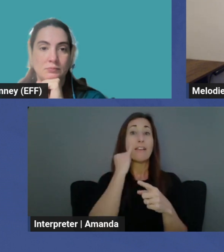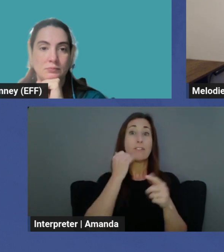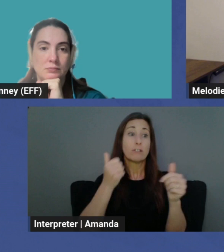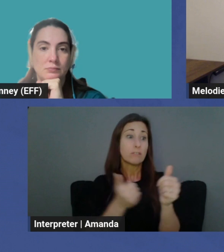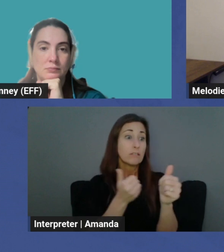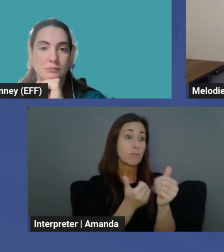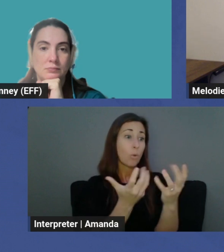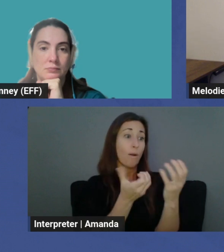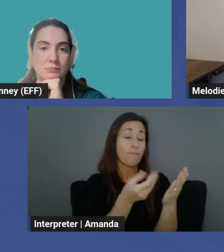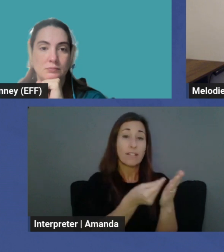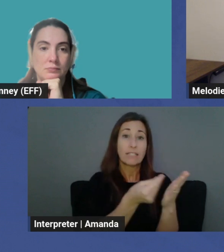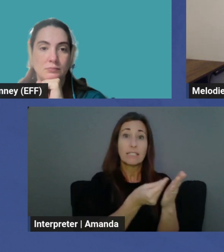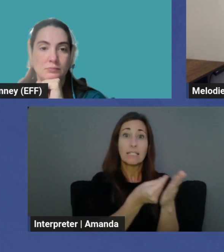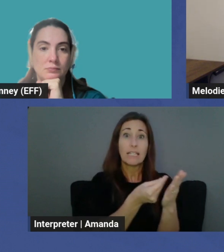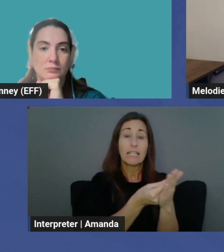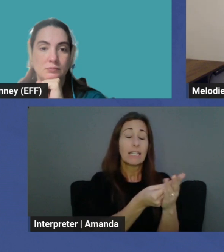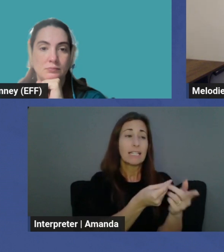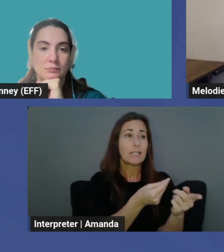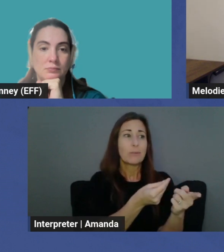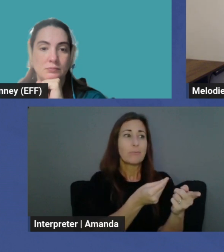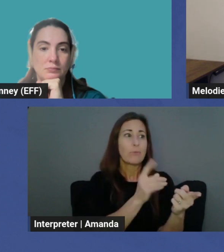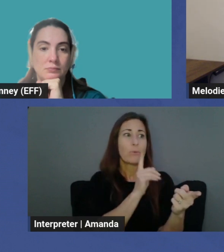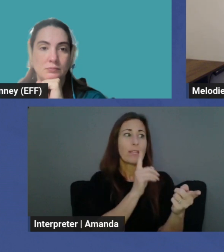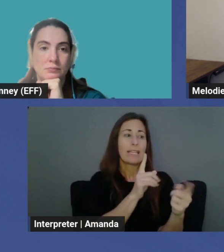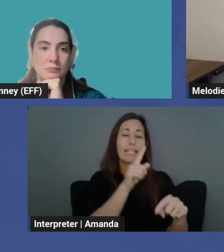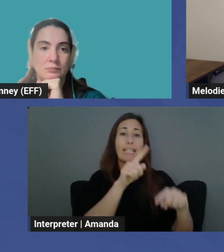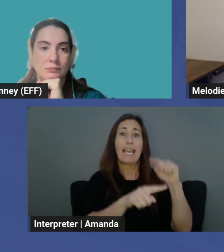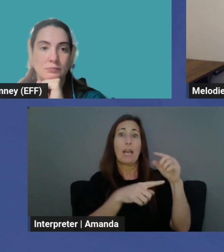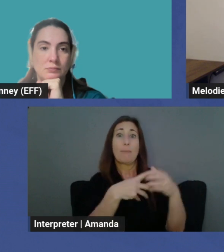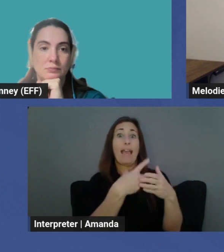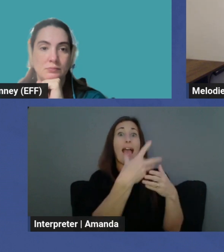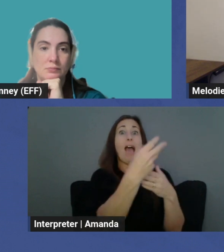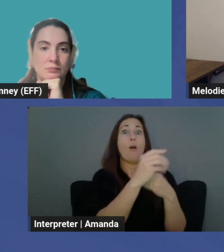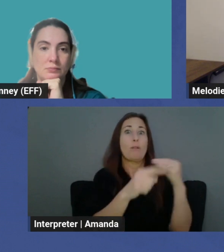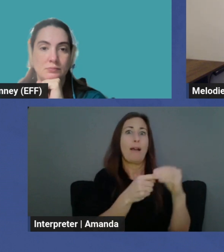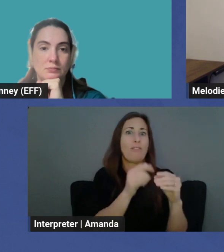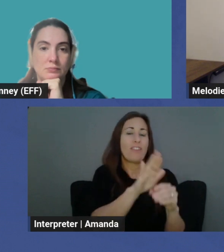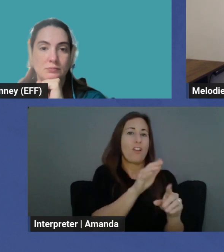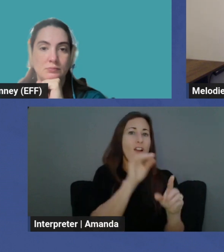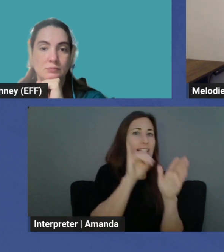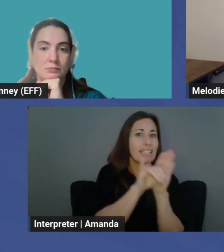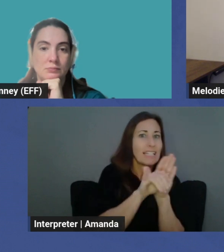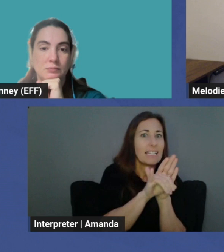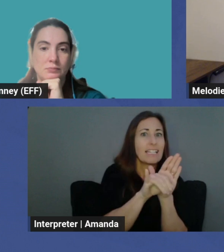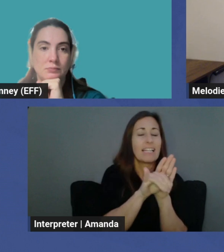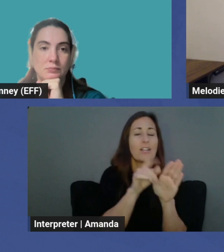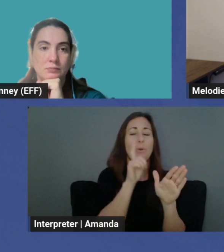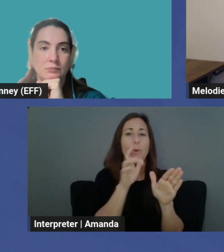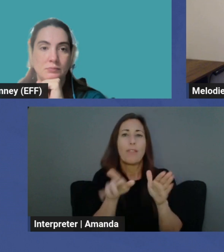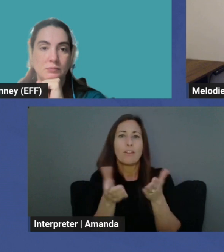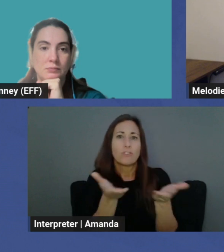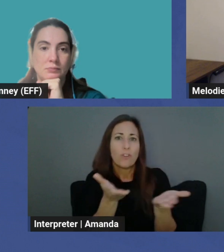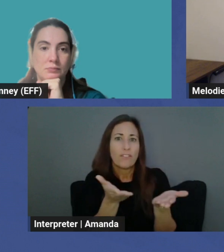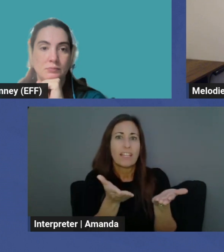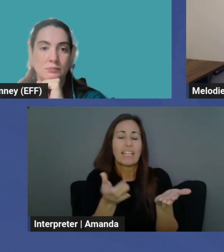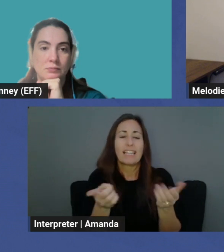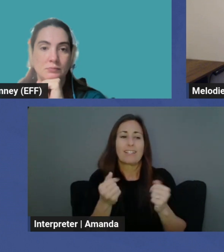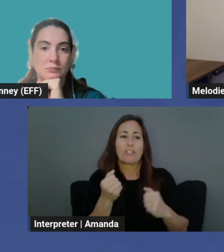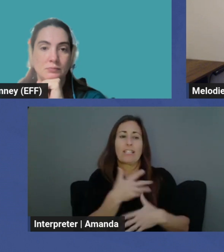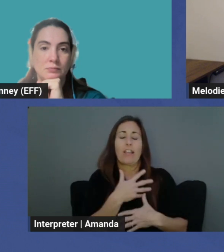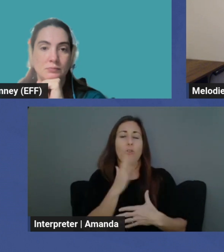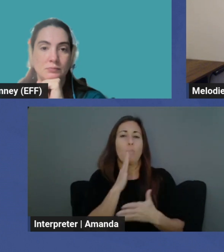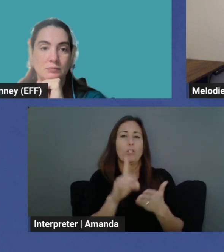to really be out about their identities or about their work or about who they're serving because they're scared of being